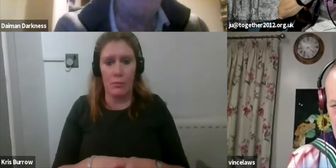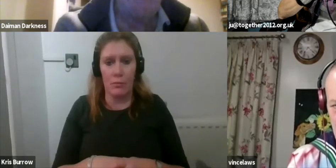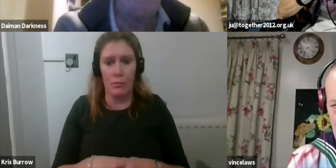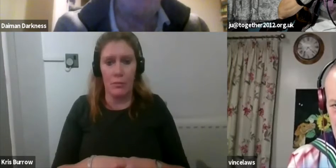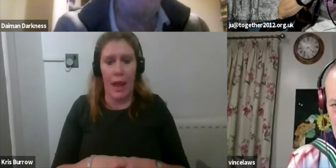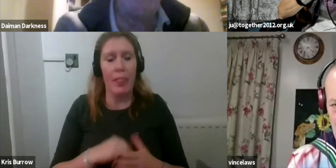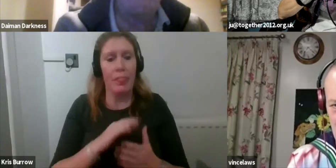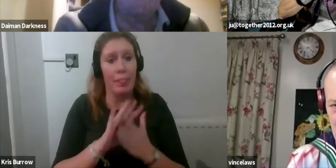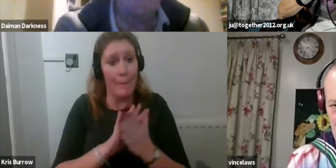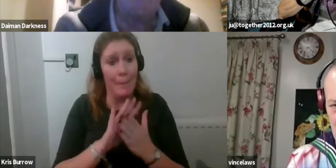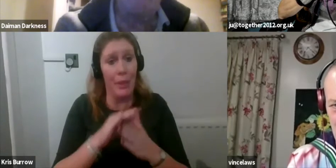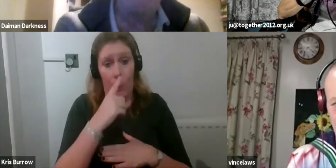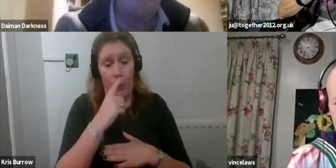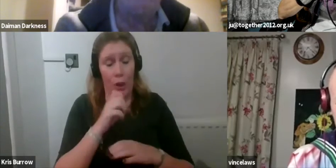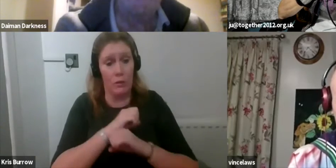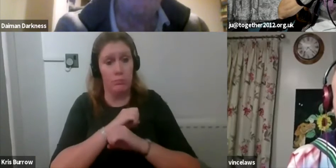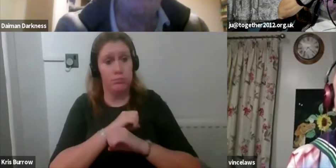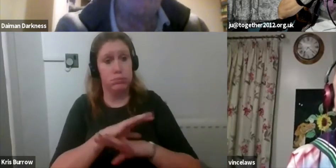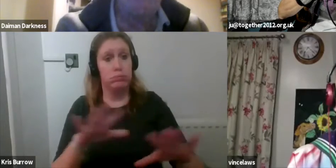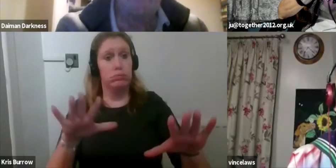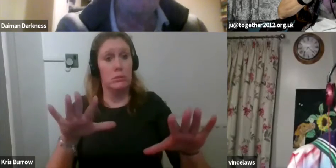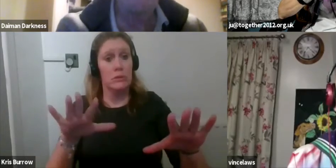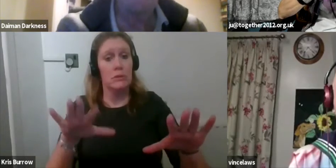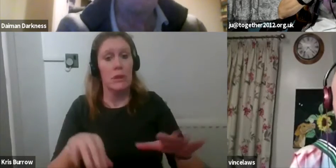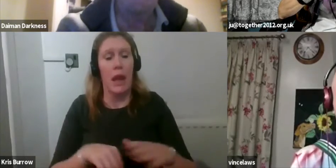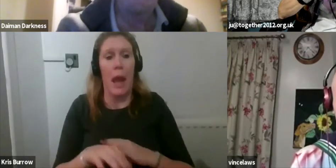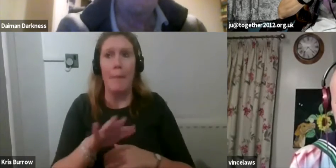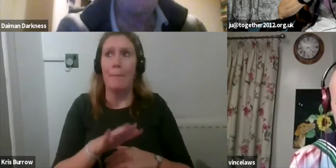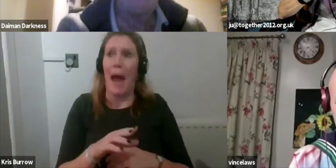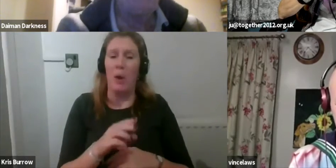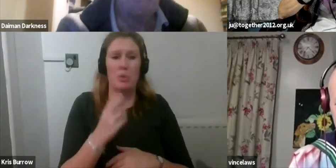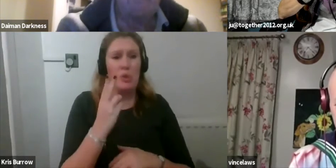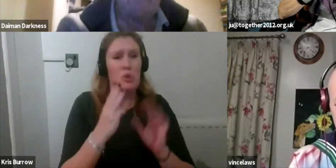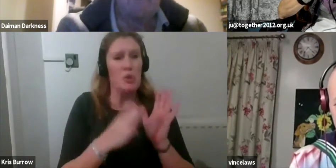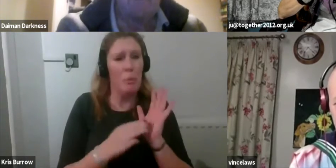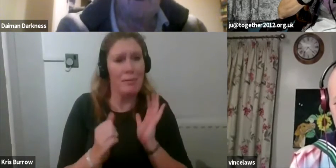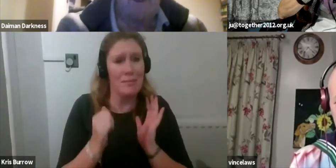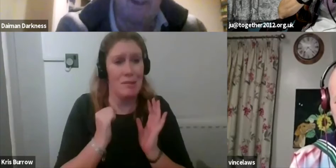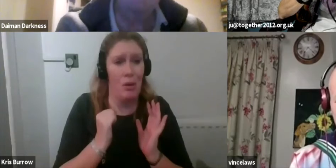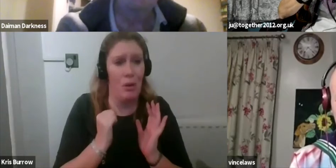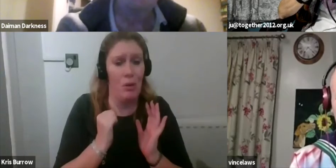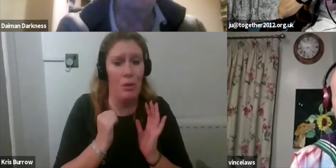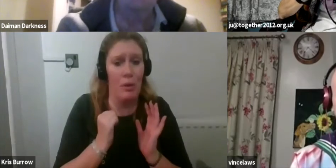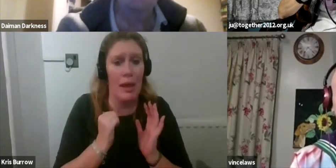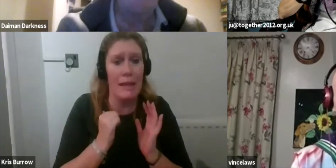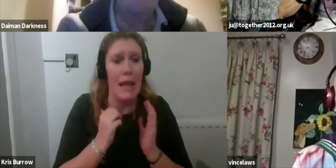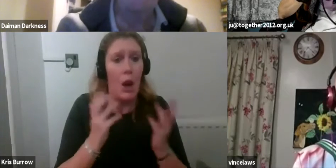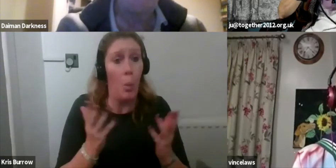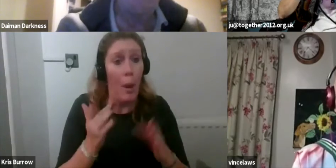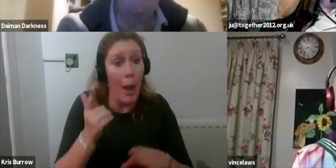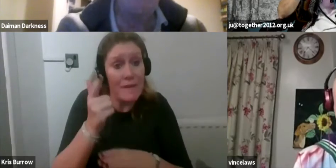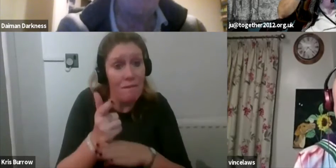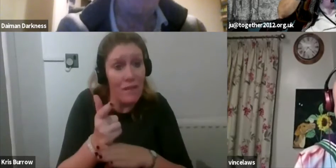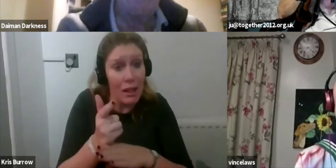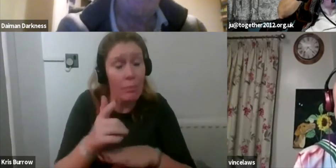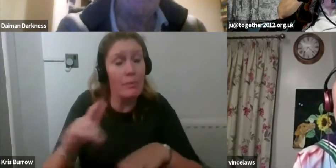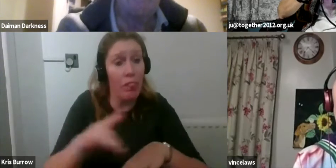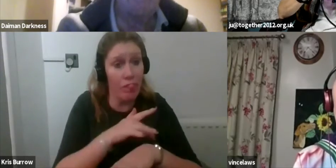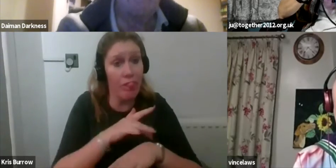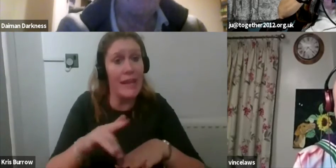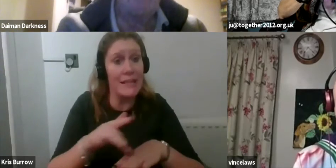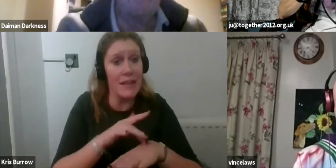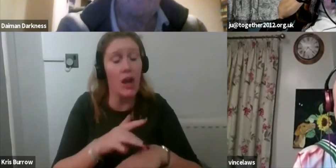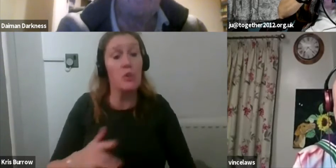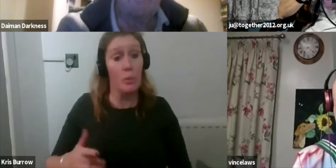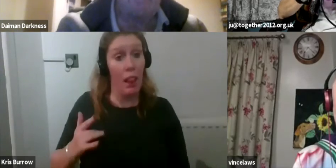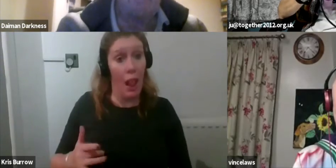out about a couple of months ago. And was it filmed in a theatre? It is Yes, a it live was, production, yes. is it? So that's what I just want to say. So